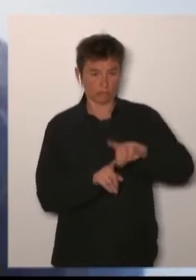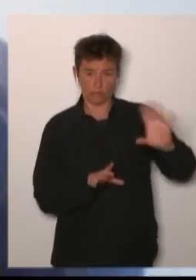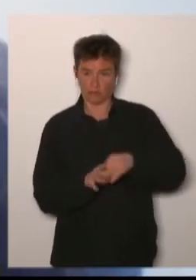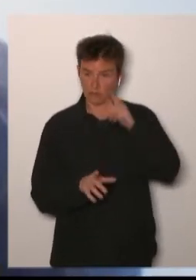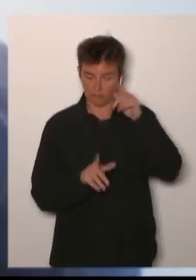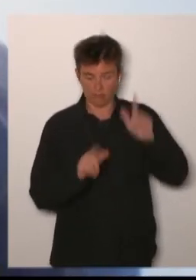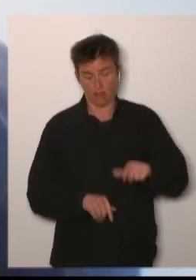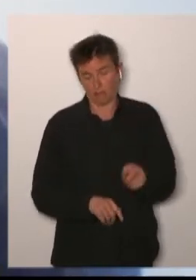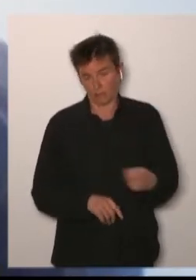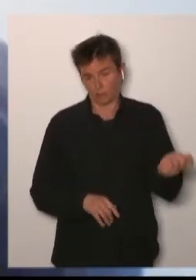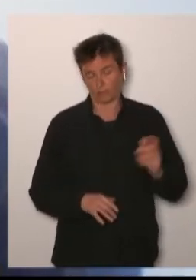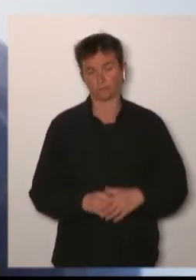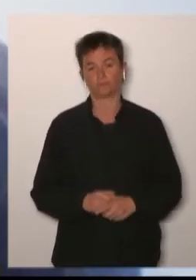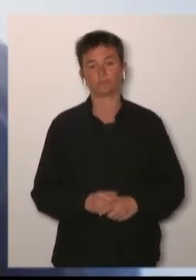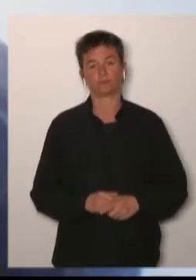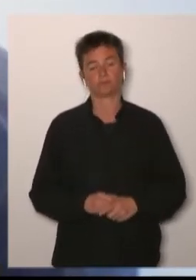different streams are